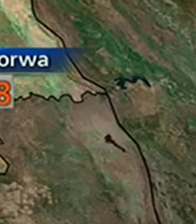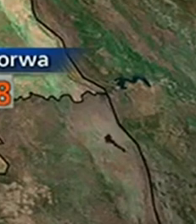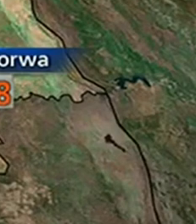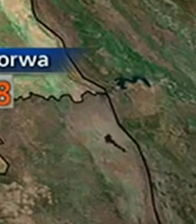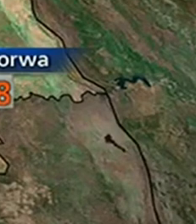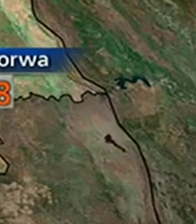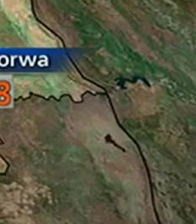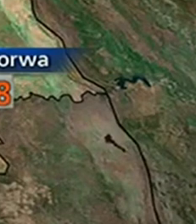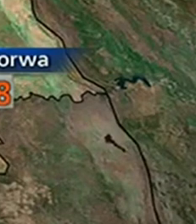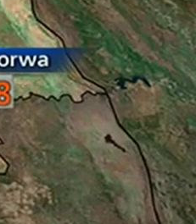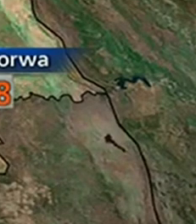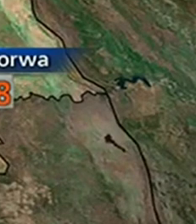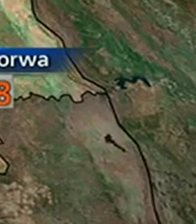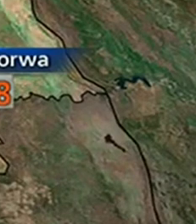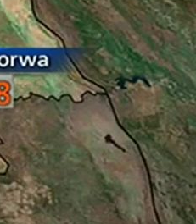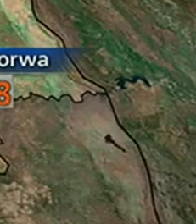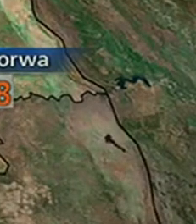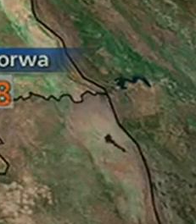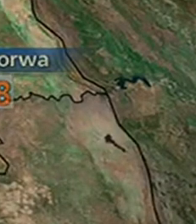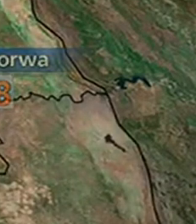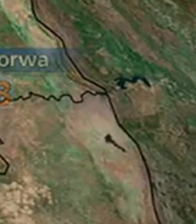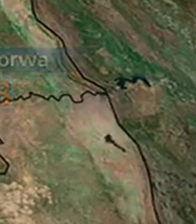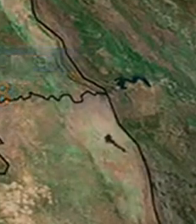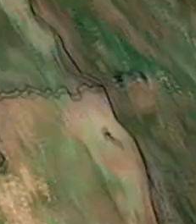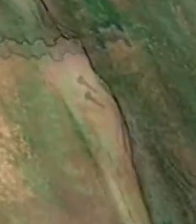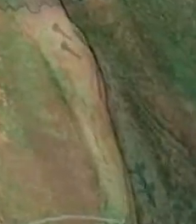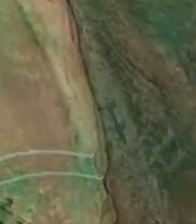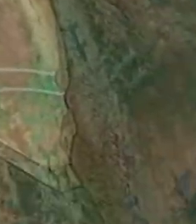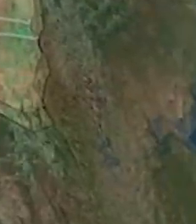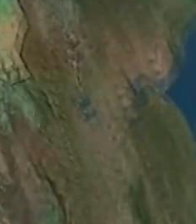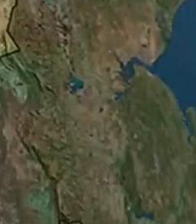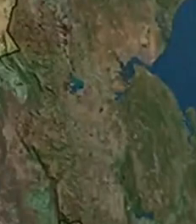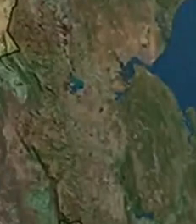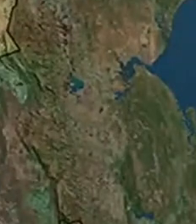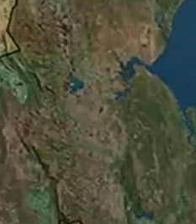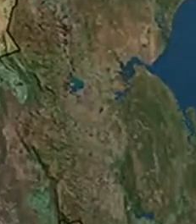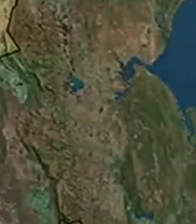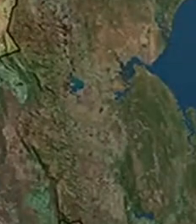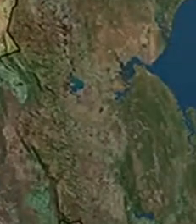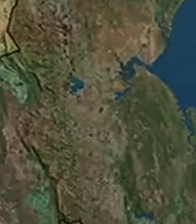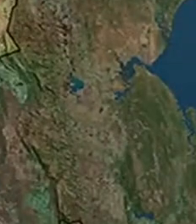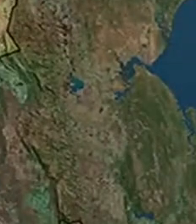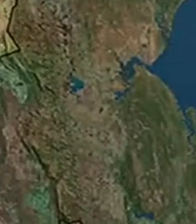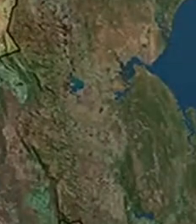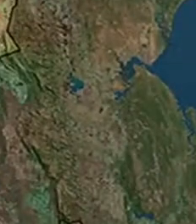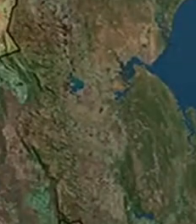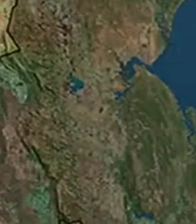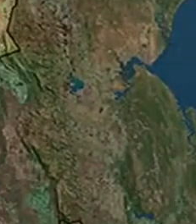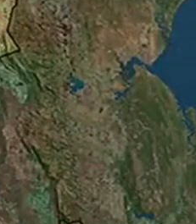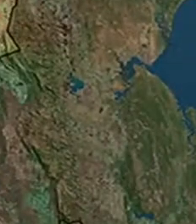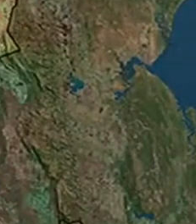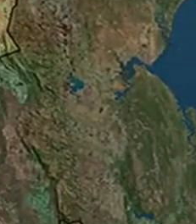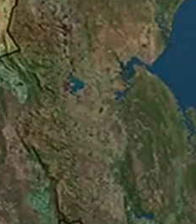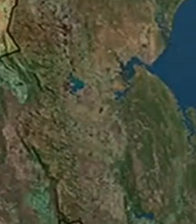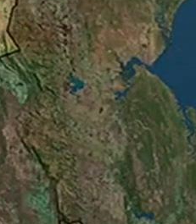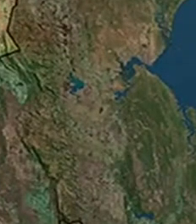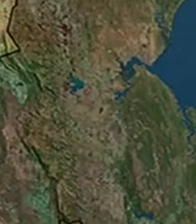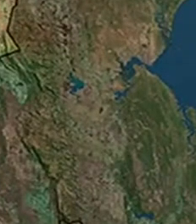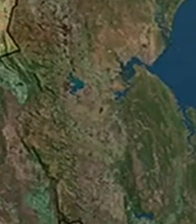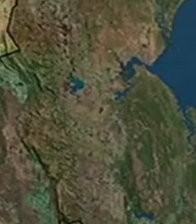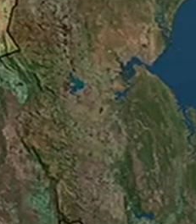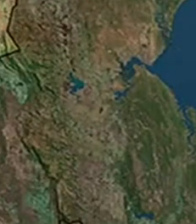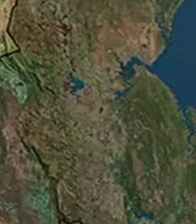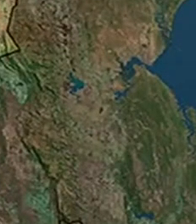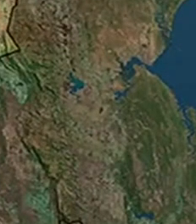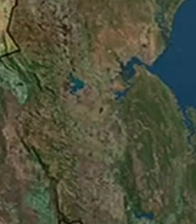khrati di fela ngwe fela mpa di phahama ka mesina di phamela fela go le shome le mtsi e robedi ka fela re shebile mpomalanga teng le teng o tla tlhopa le se